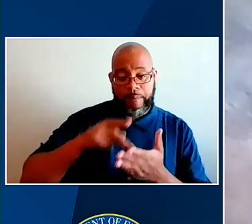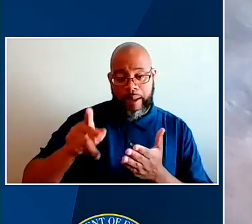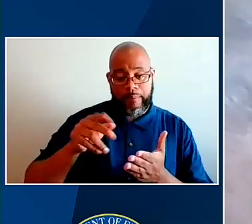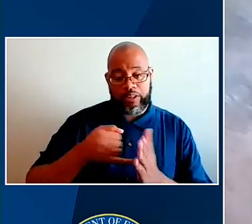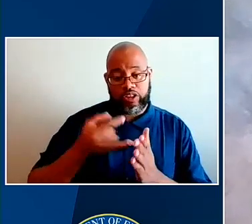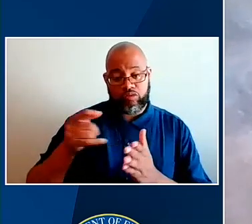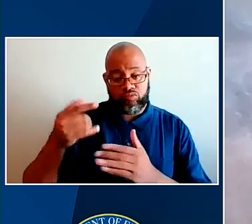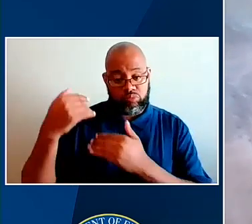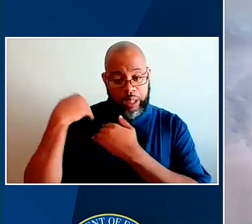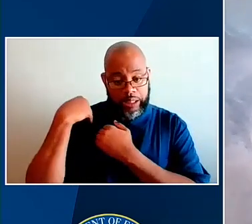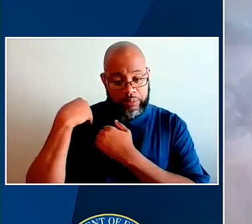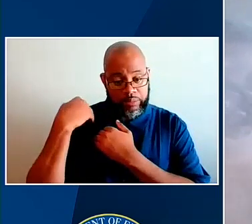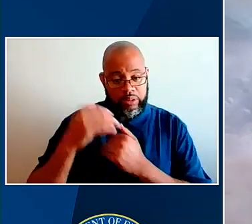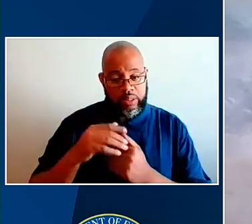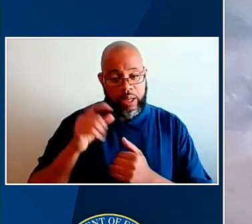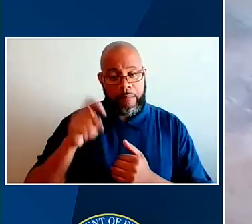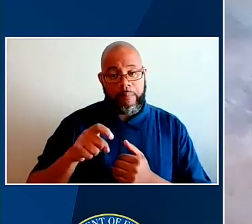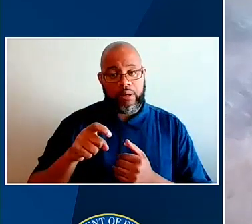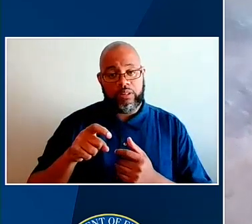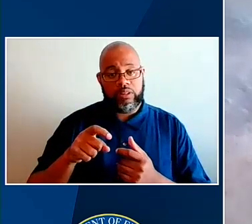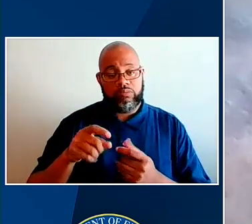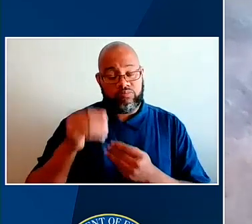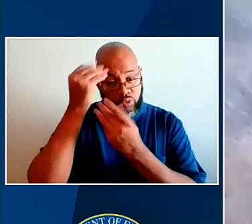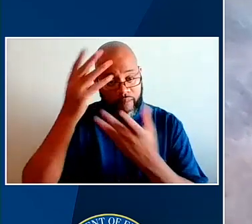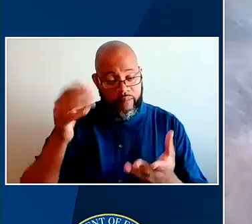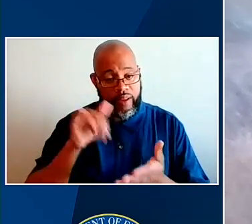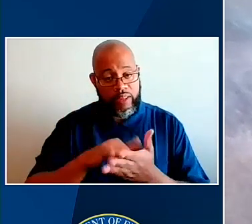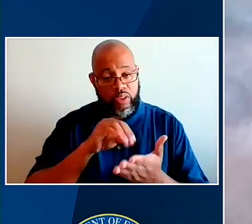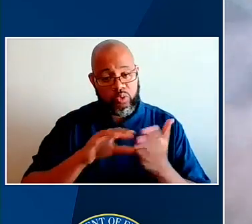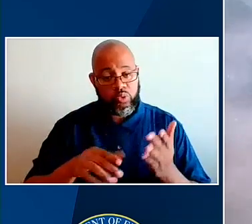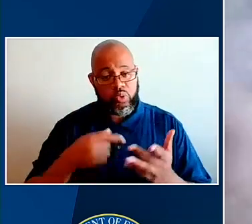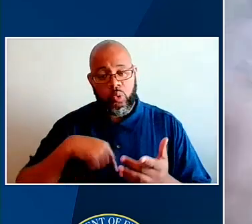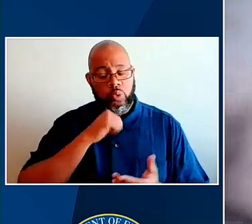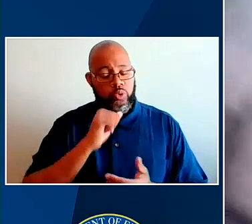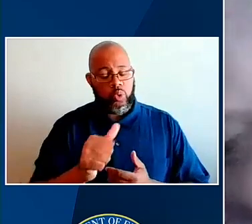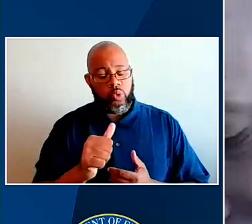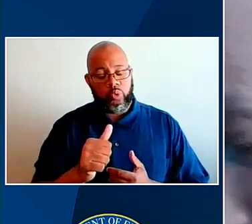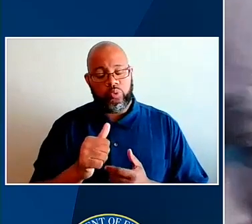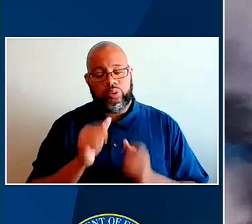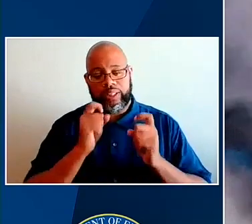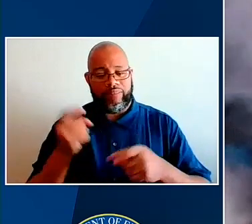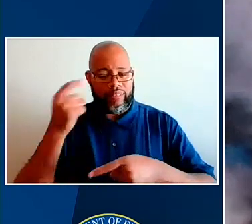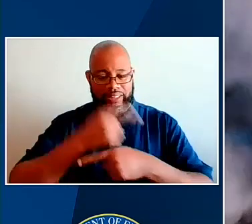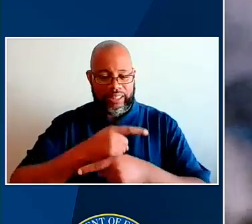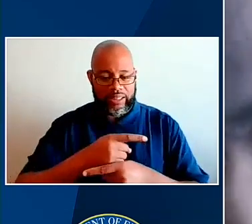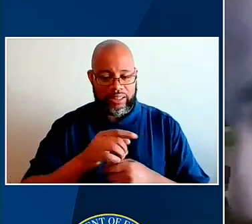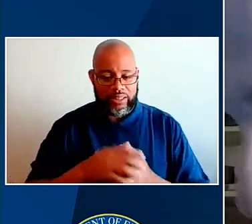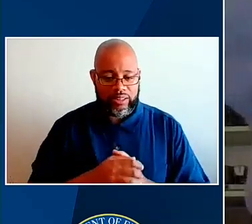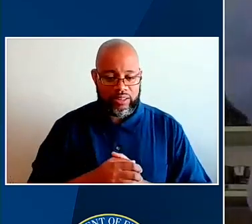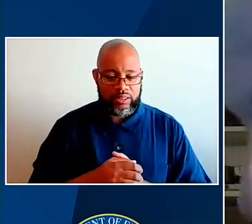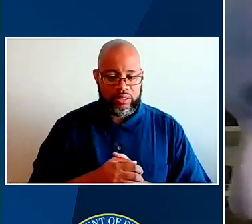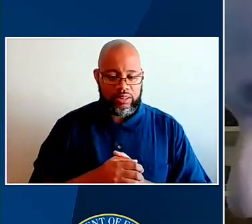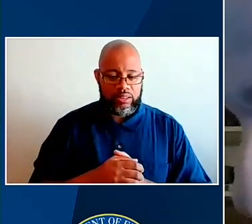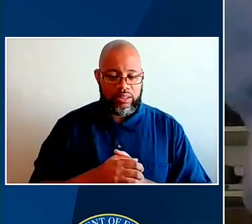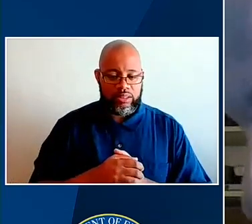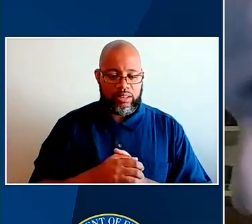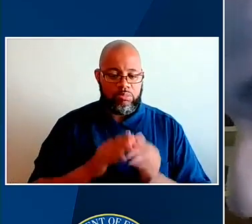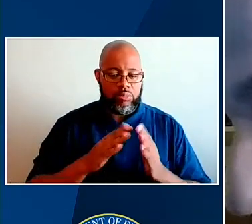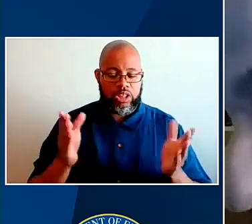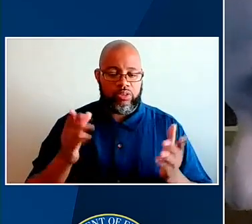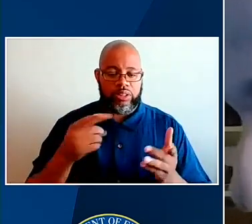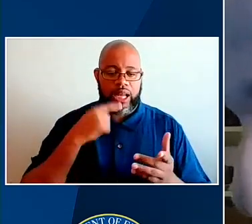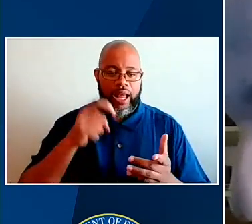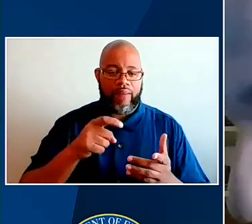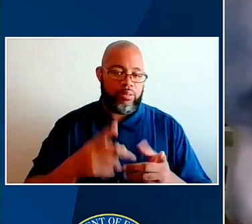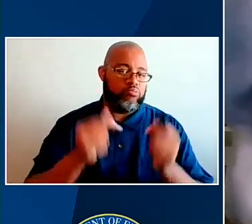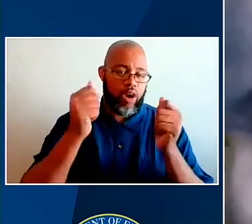responsible, it must promptly notify the student. We don't give the days there. I'm sorry, we don't give a number of days there, but generally we've said it has to be